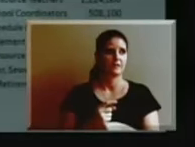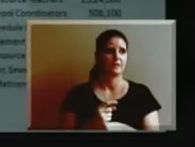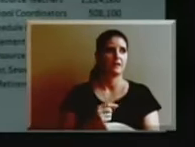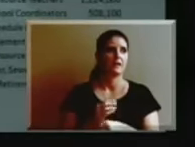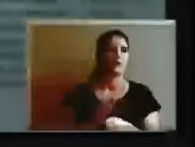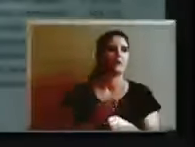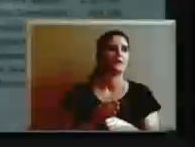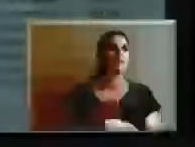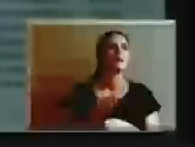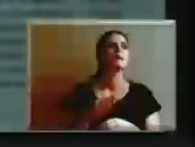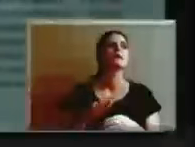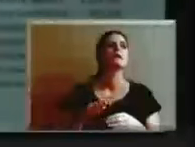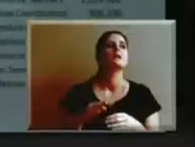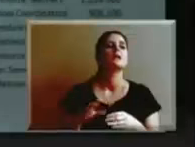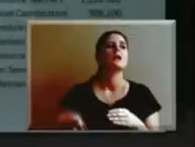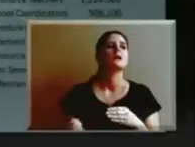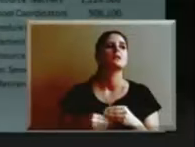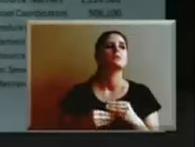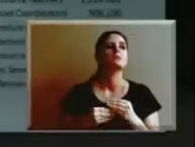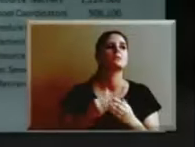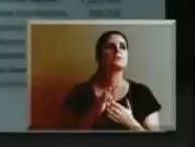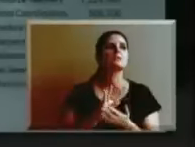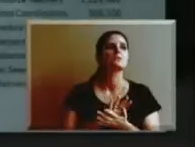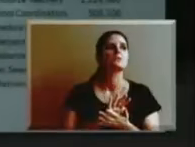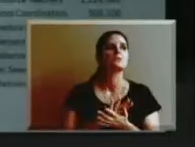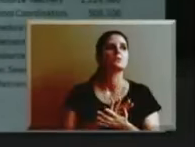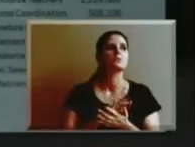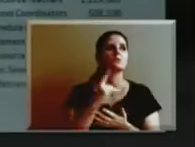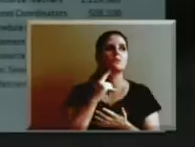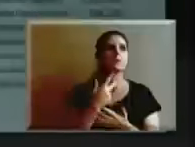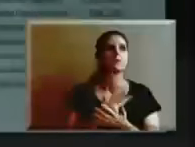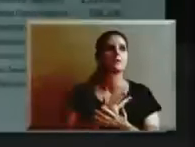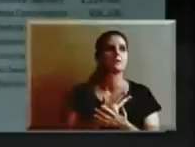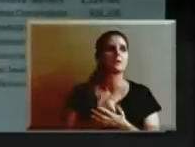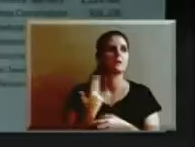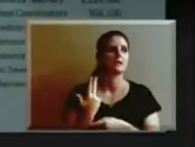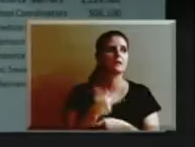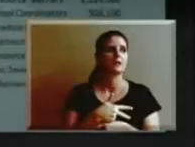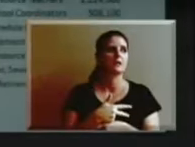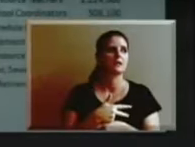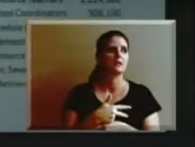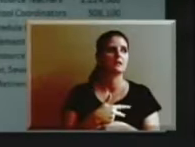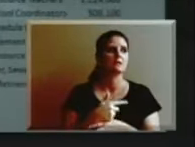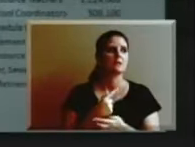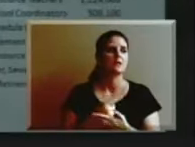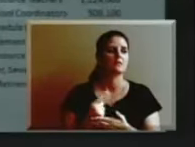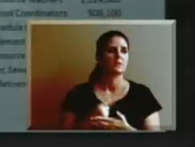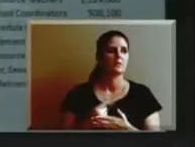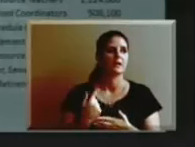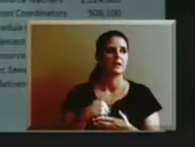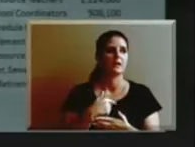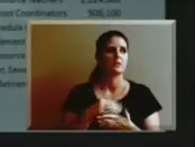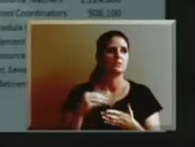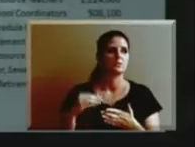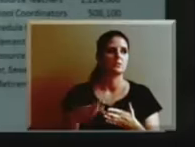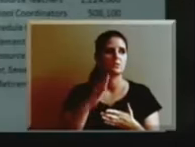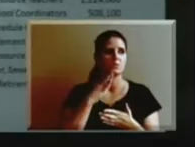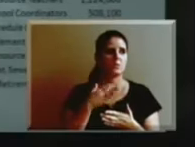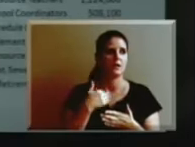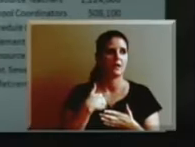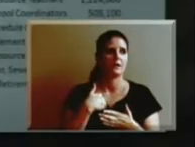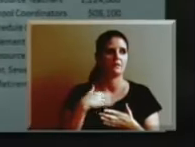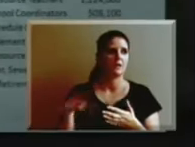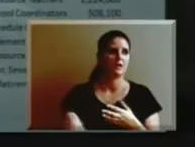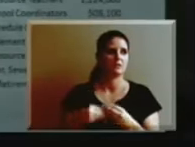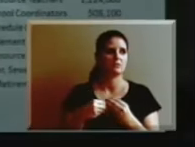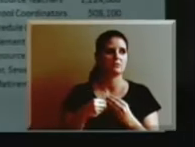schools. That is for an additional 3 days per week. This coming year, our students will receive an additional